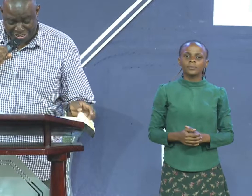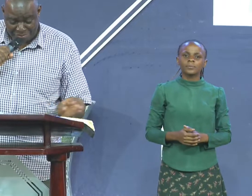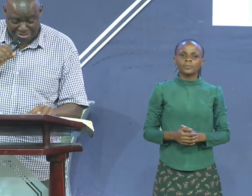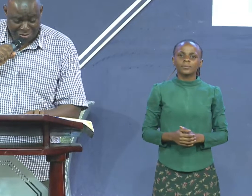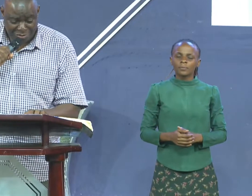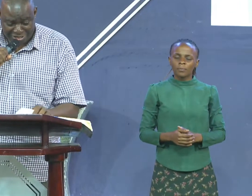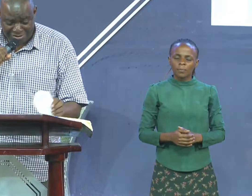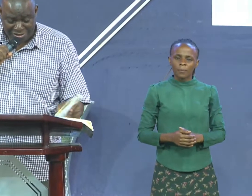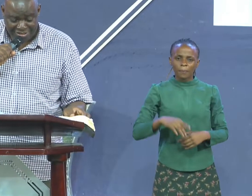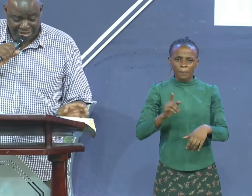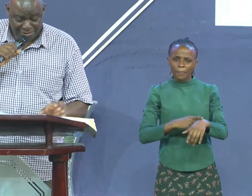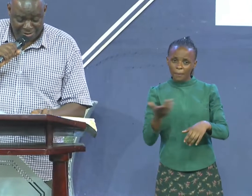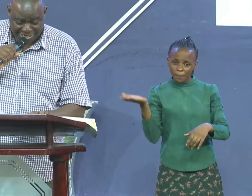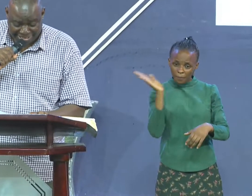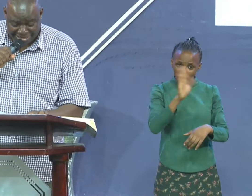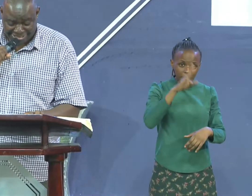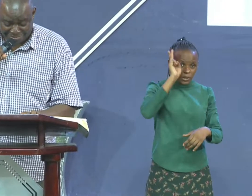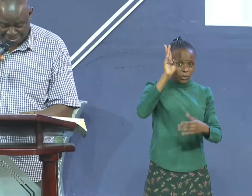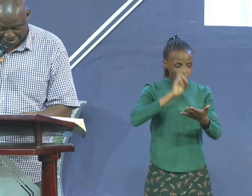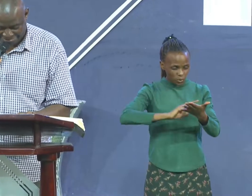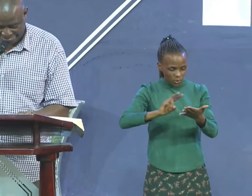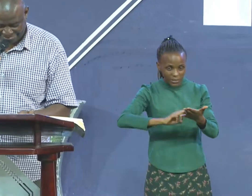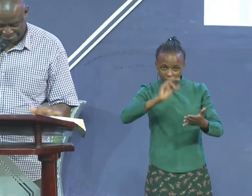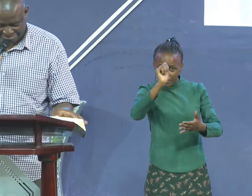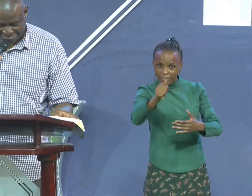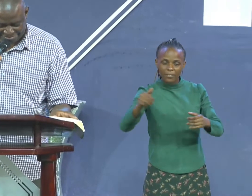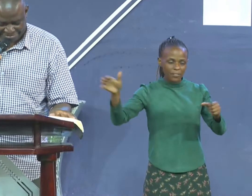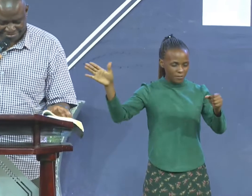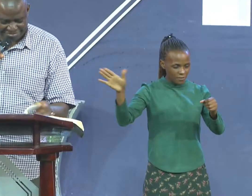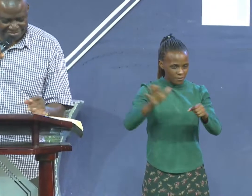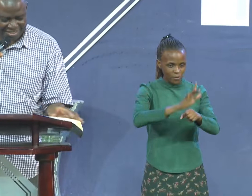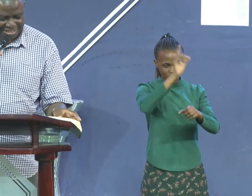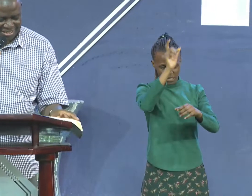When you get back, you will read yourself the entire chapter.